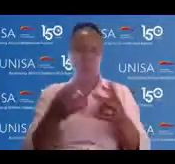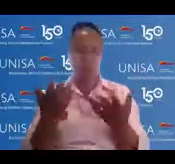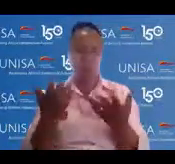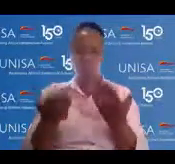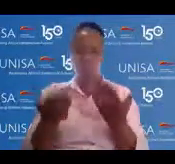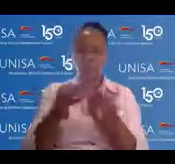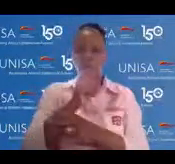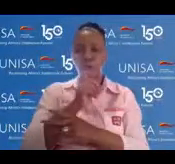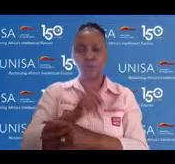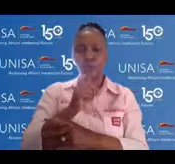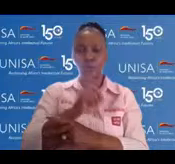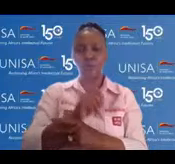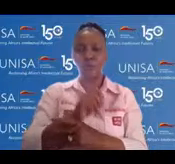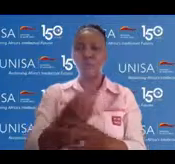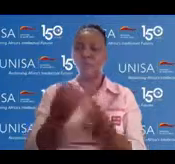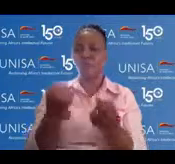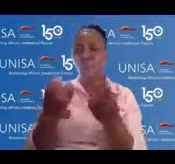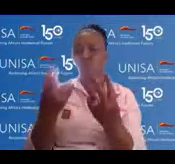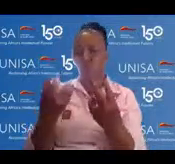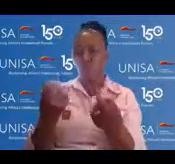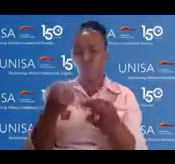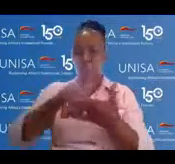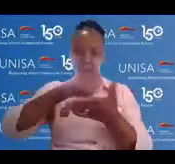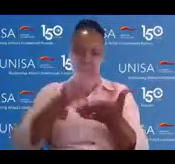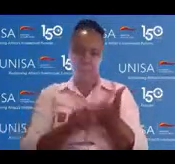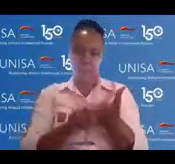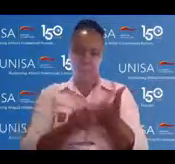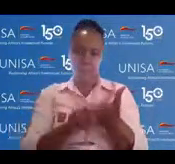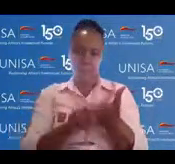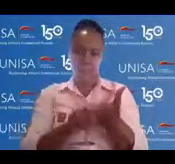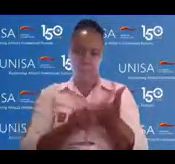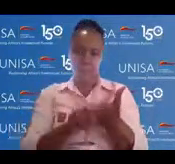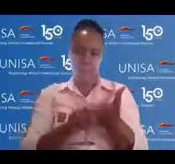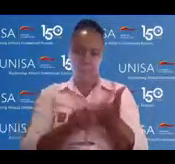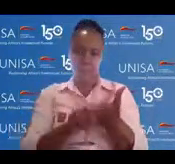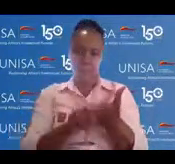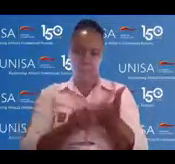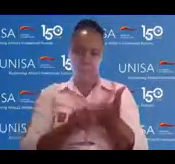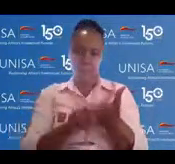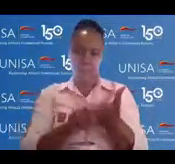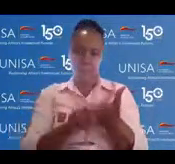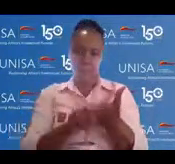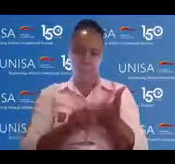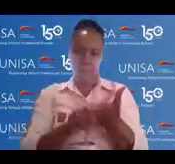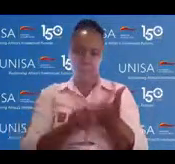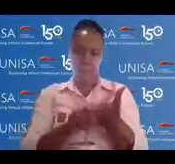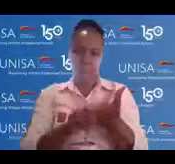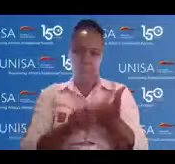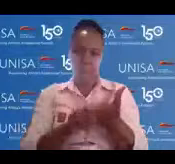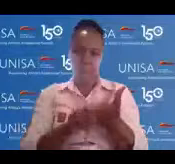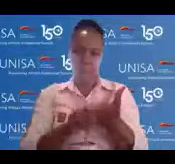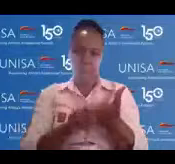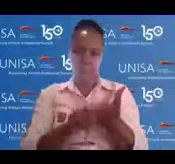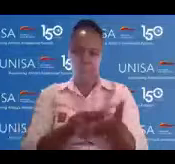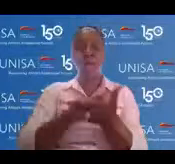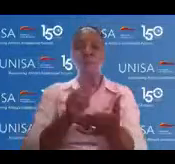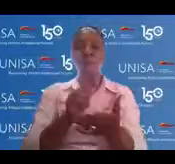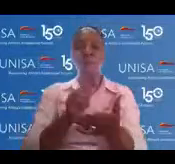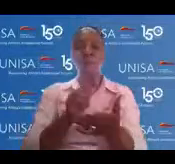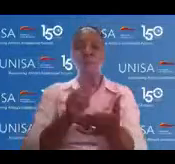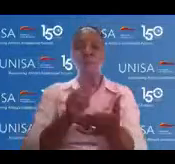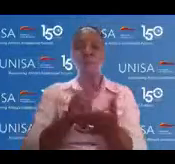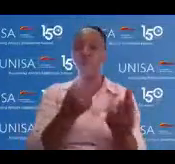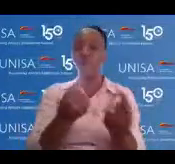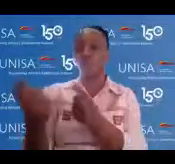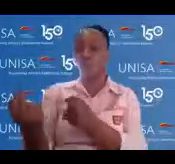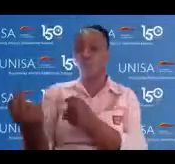latest version of the app, because we have made a number of changes to the app. And the way that you can do that is you can